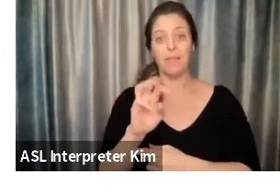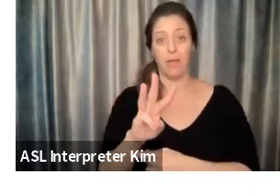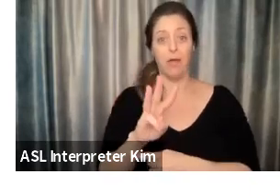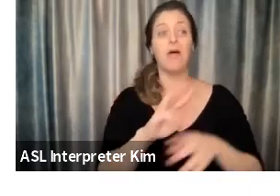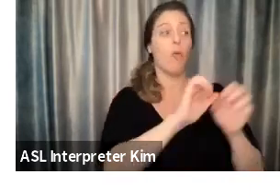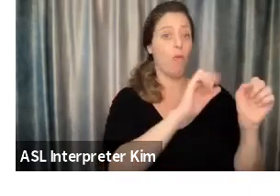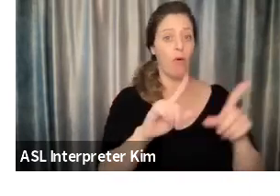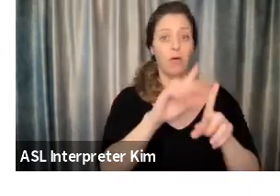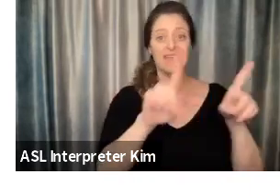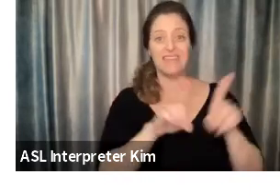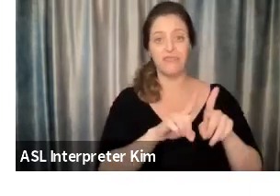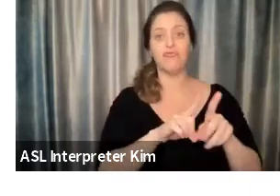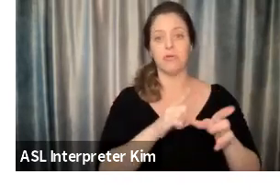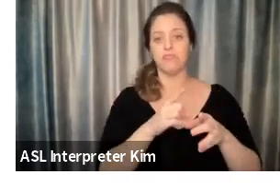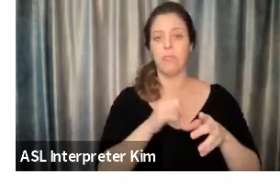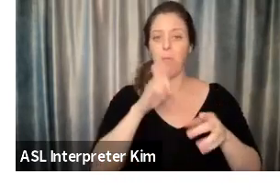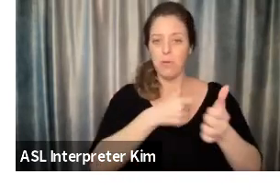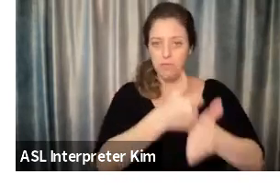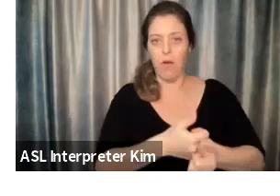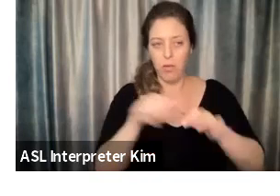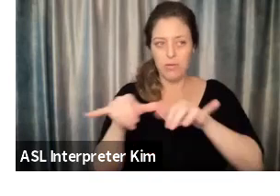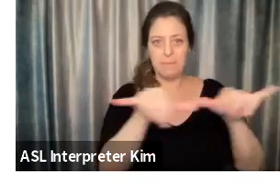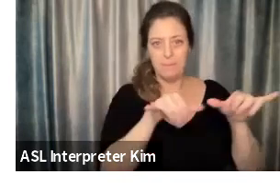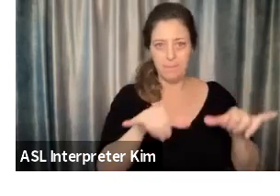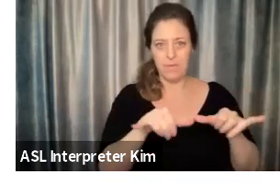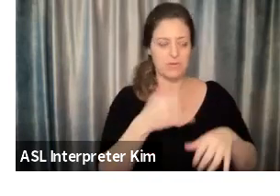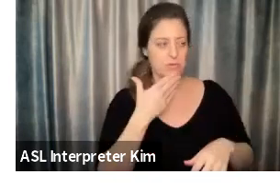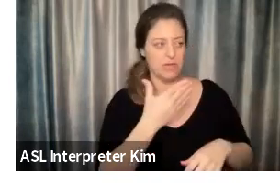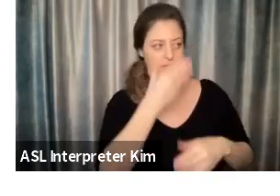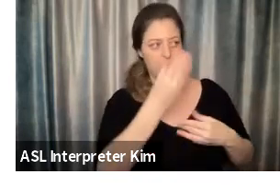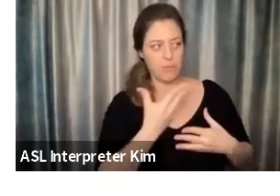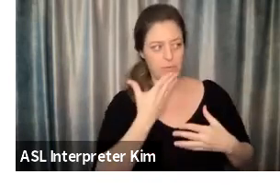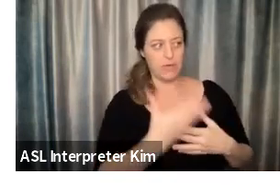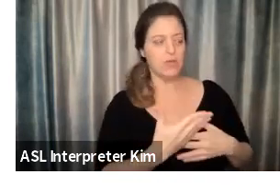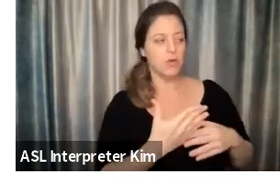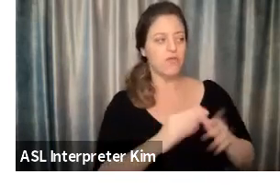abide by. So thank you, Maria, for pointing that out. Truly appreciate it.